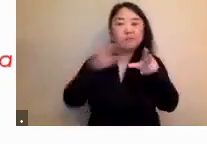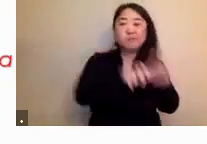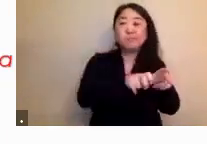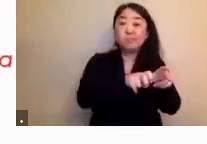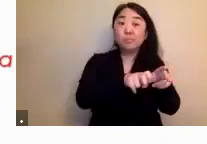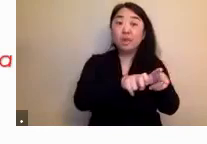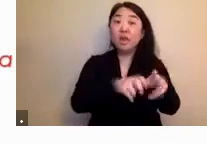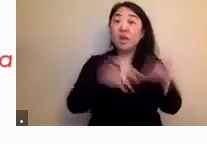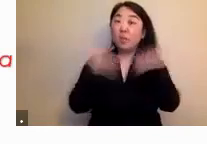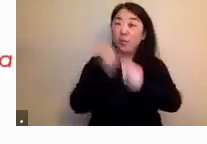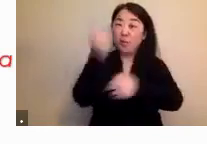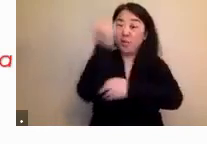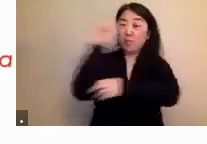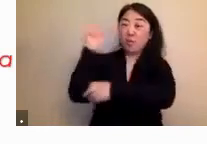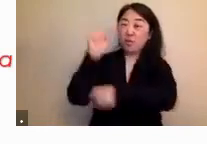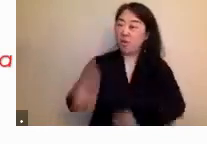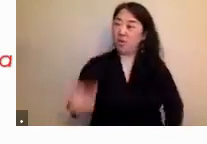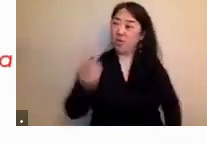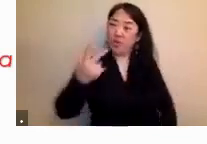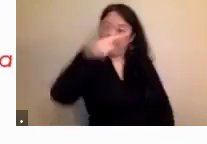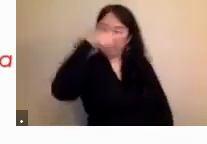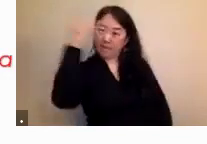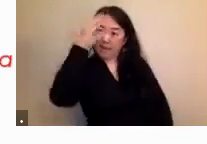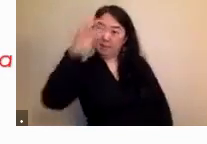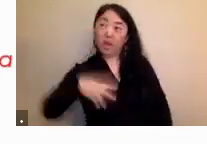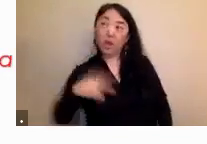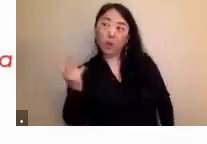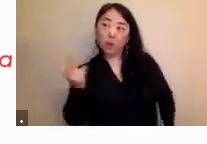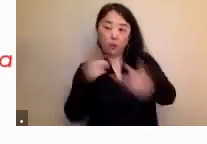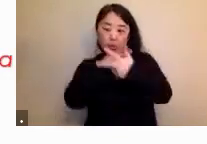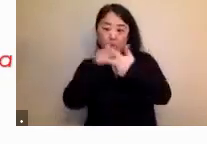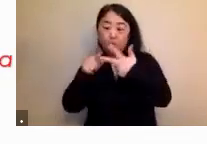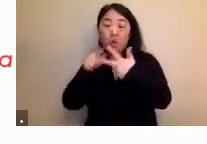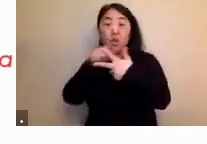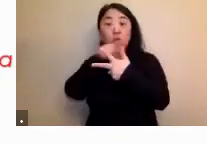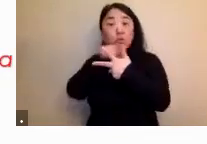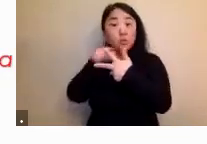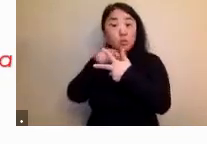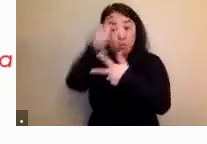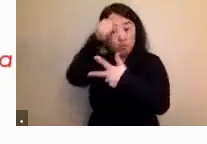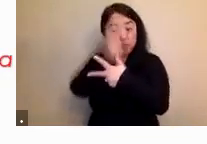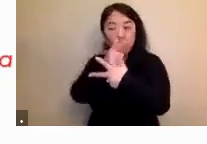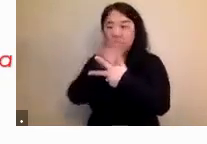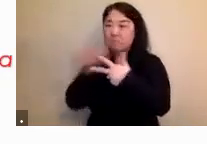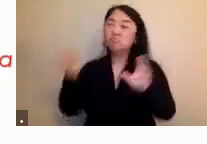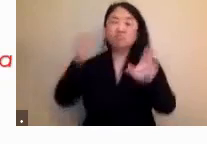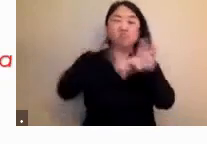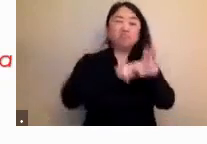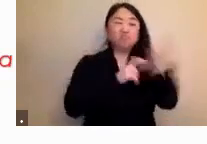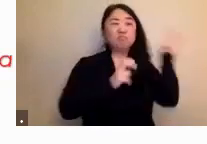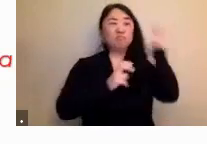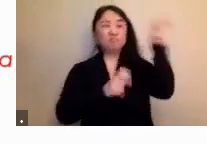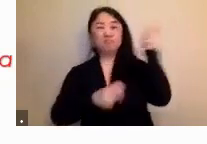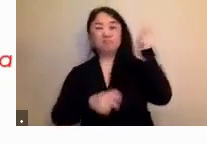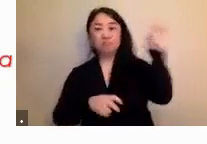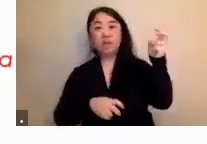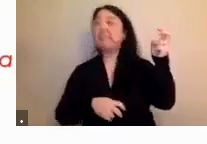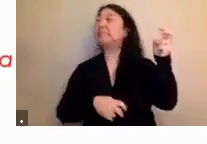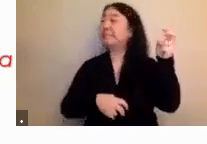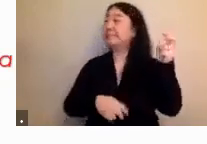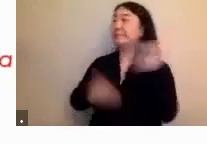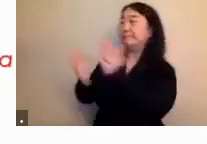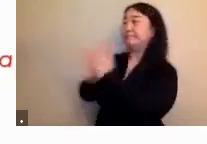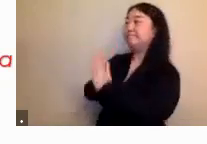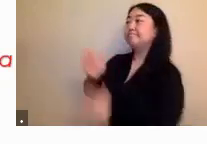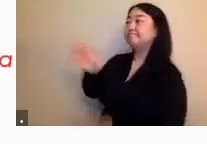a protest, three Black men, two of them were brothers, joined and got onto the trolley. They were subsequently asked